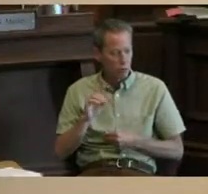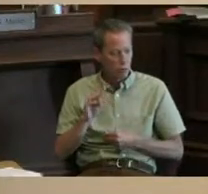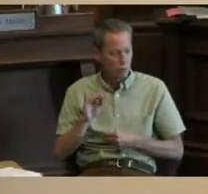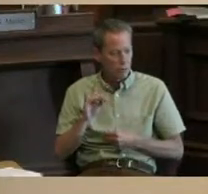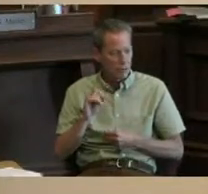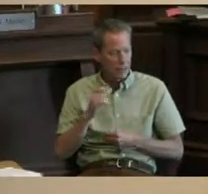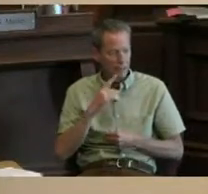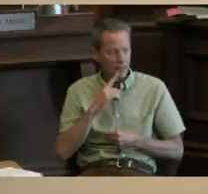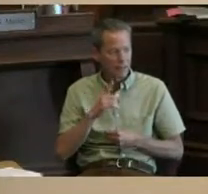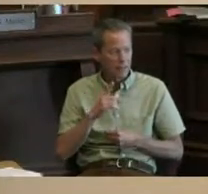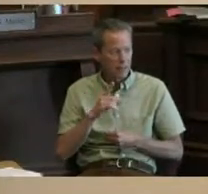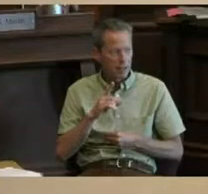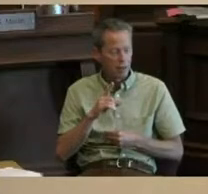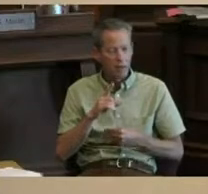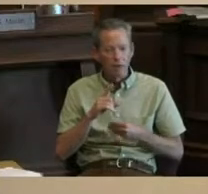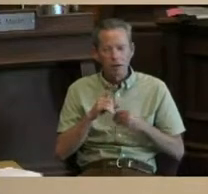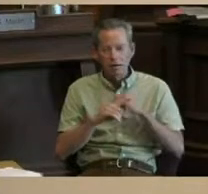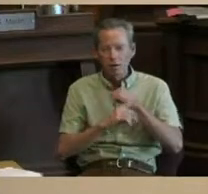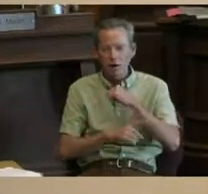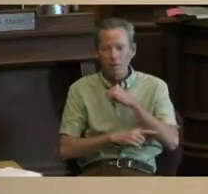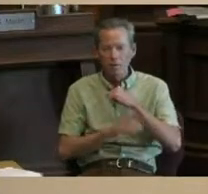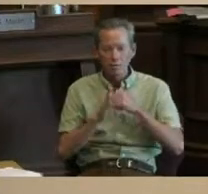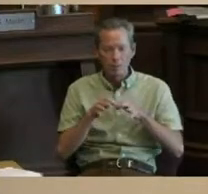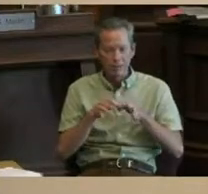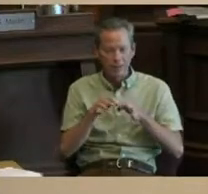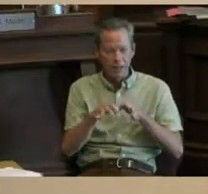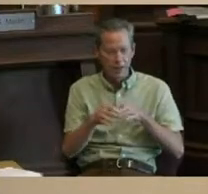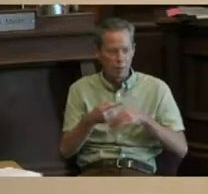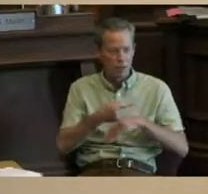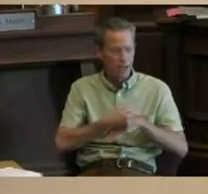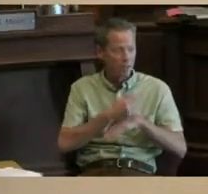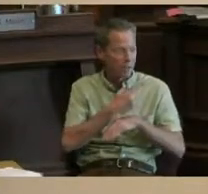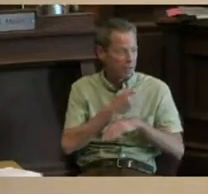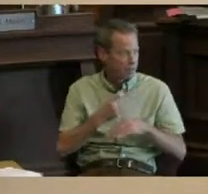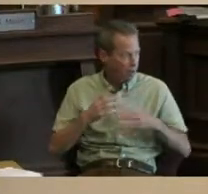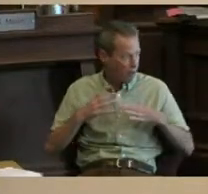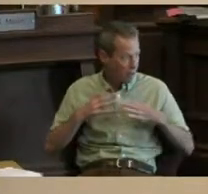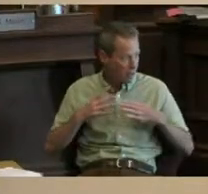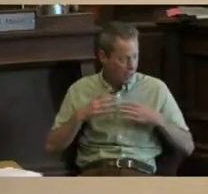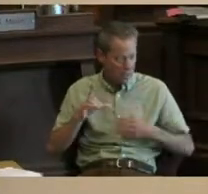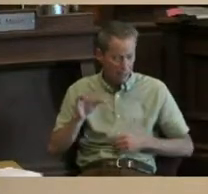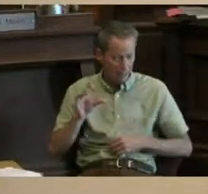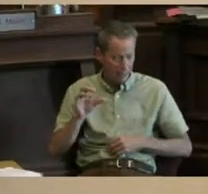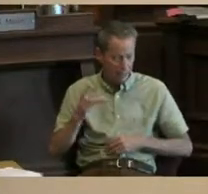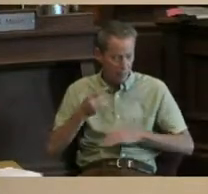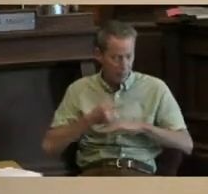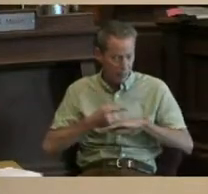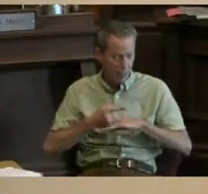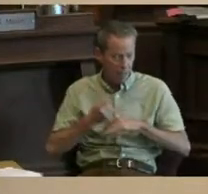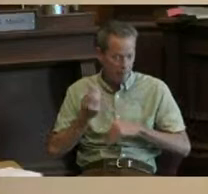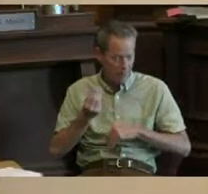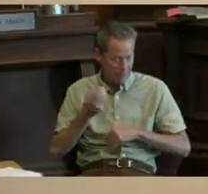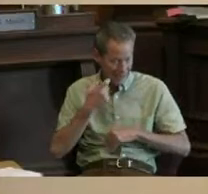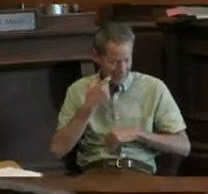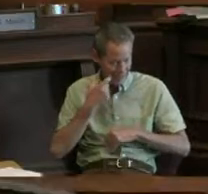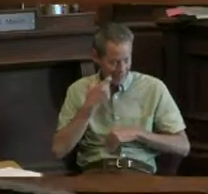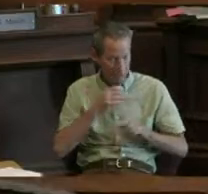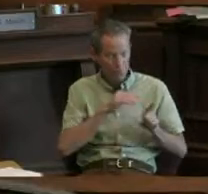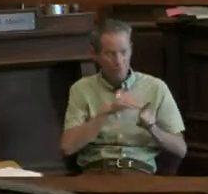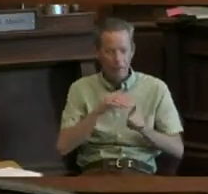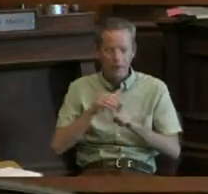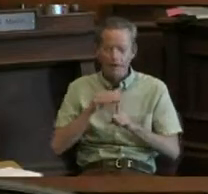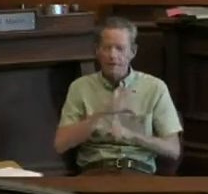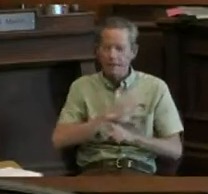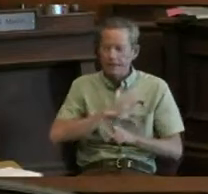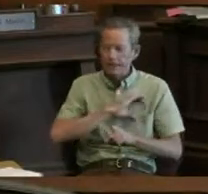refuge would be delayed a day due to the holiday on Labor Day on Monday. So I just wanted to remind our